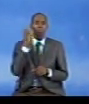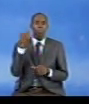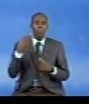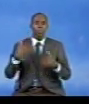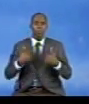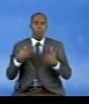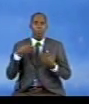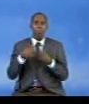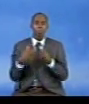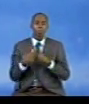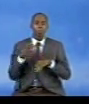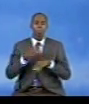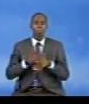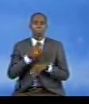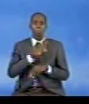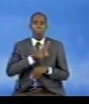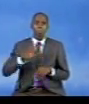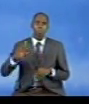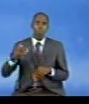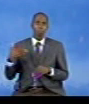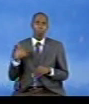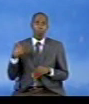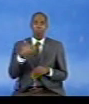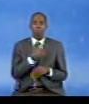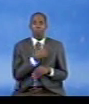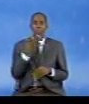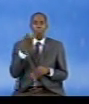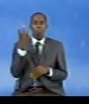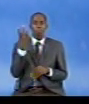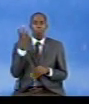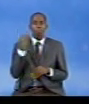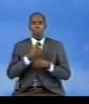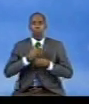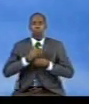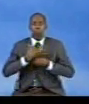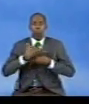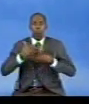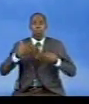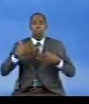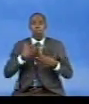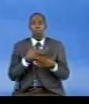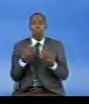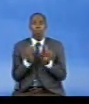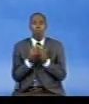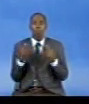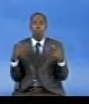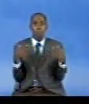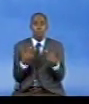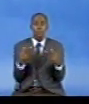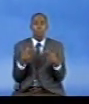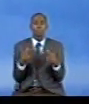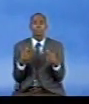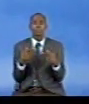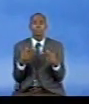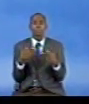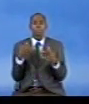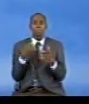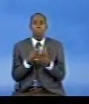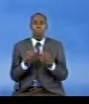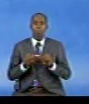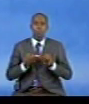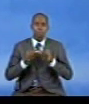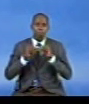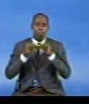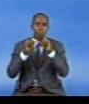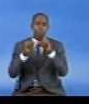right breast. There was a swelling up and a pain on my right breast. It didn't continue. The first time